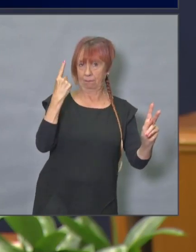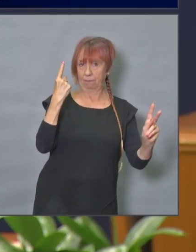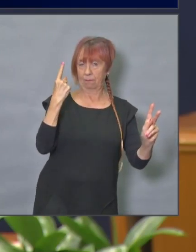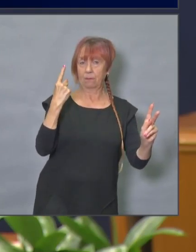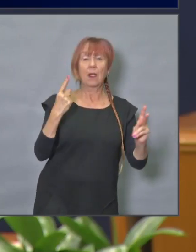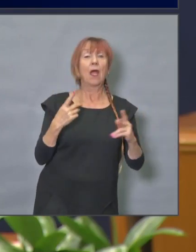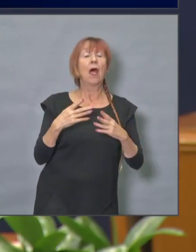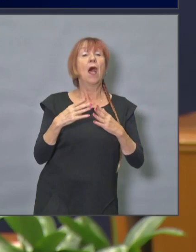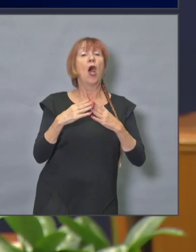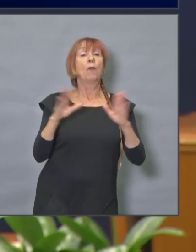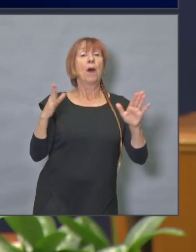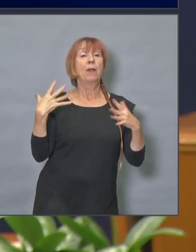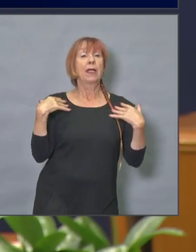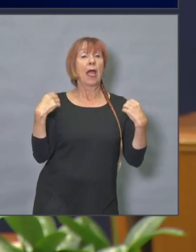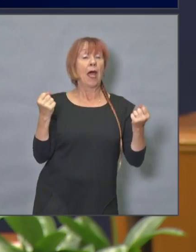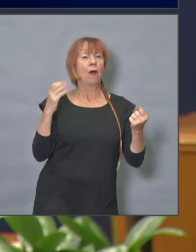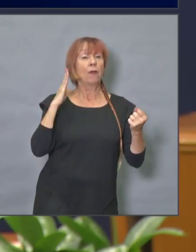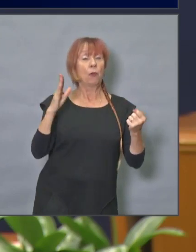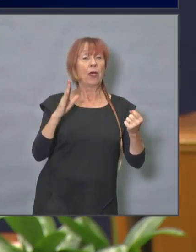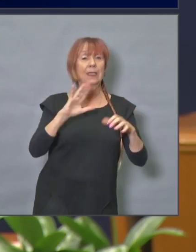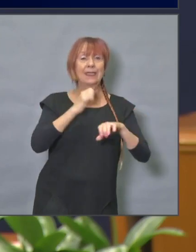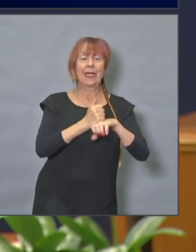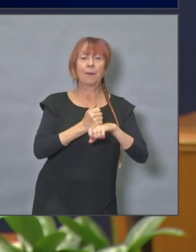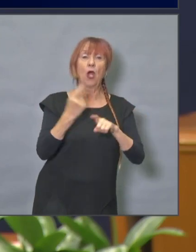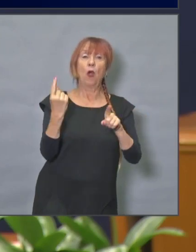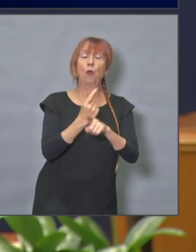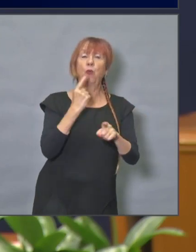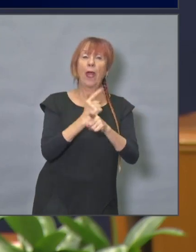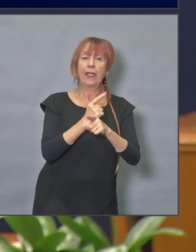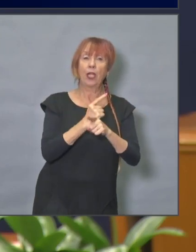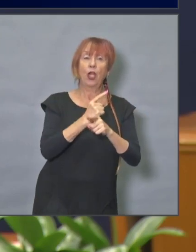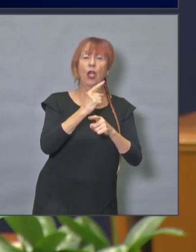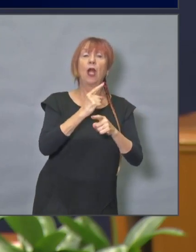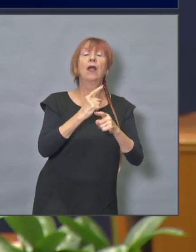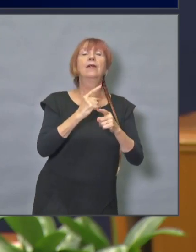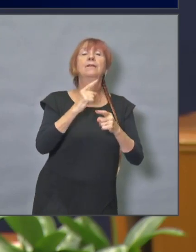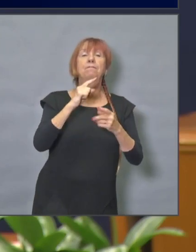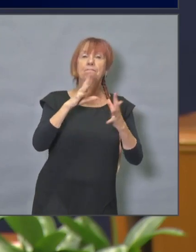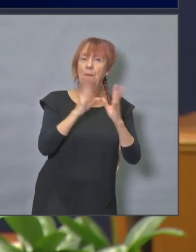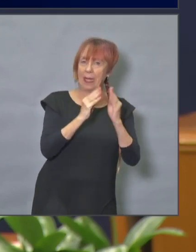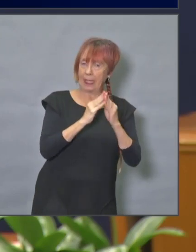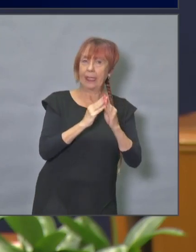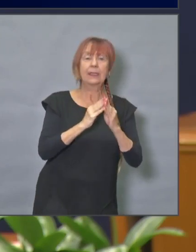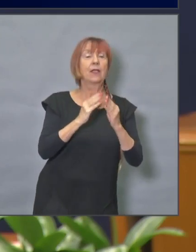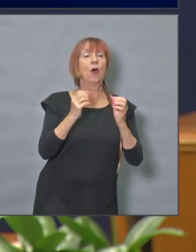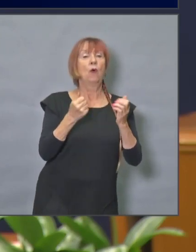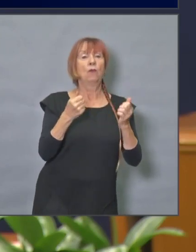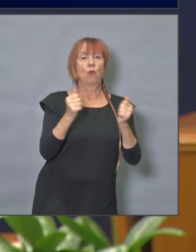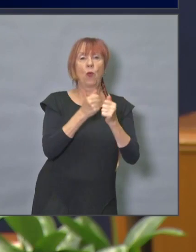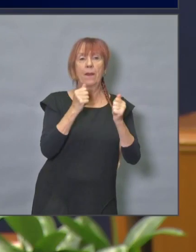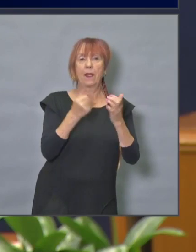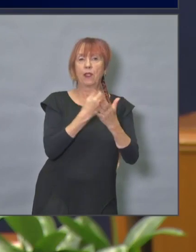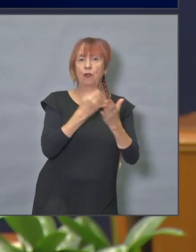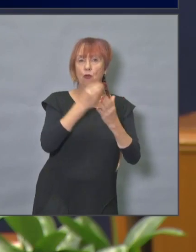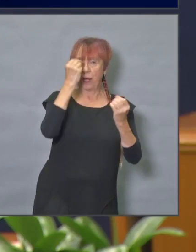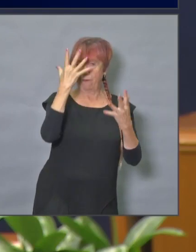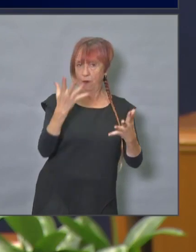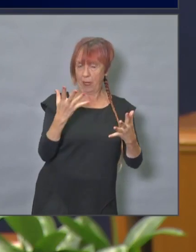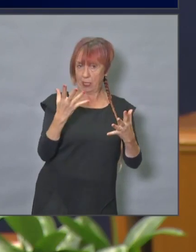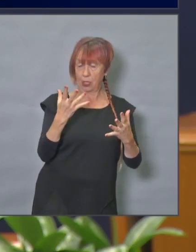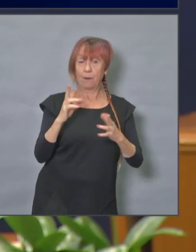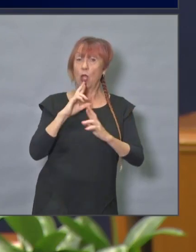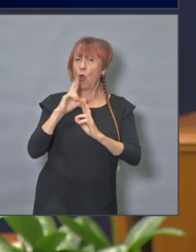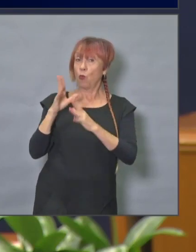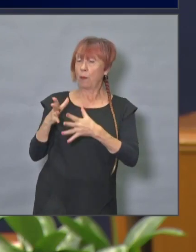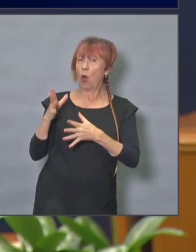regular topical updates for reporters to speak directly with Dr. Ferrer and other department experts. Reporters